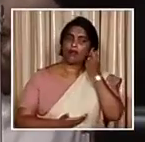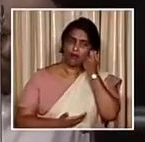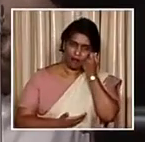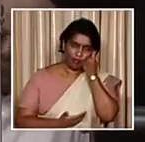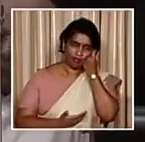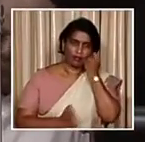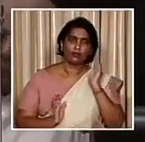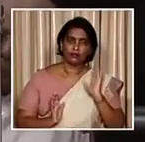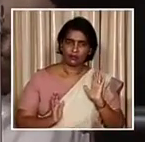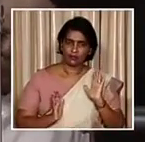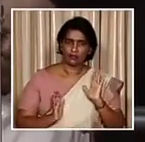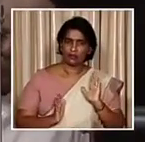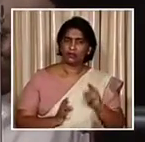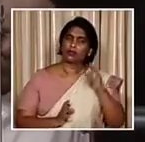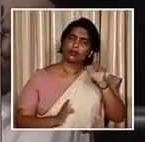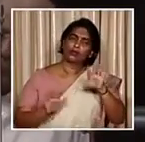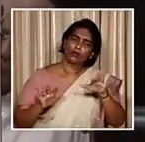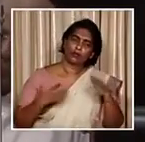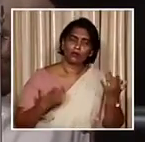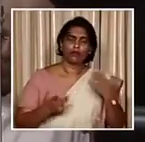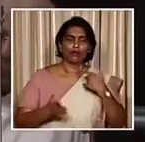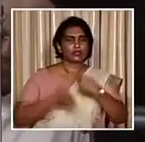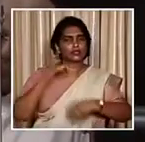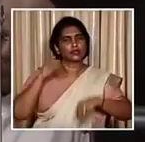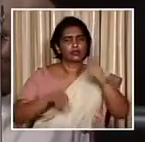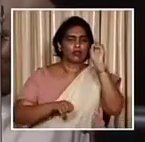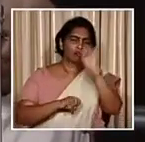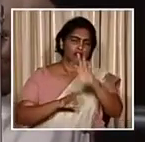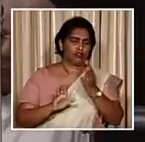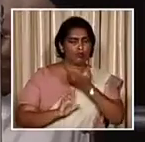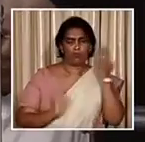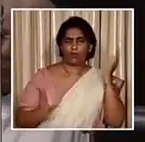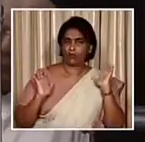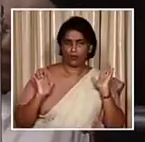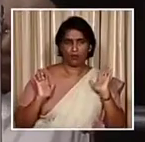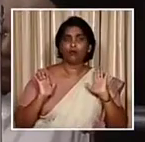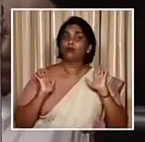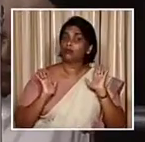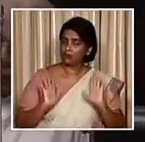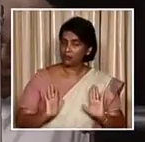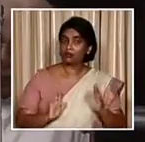whichever way you want. We are not forcing anyone to say, but if I don't get it, I can't go and